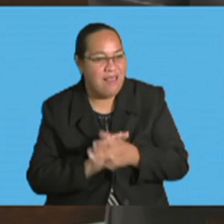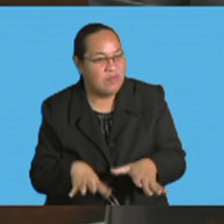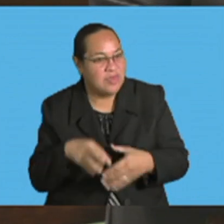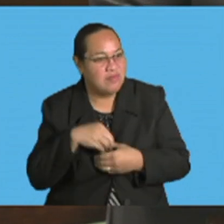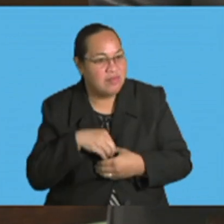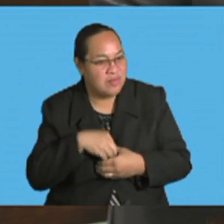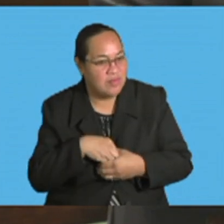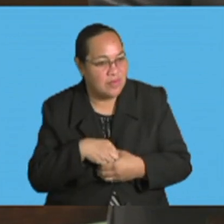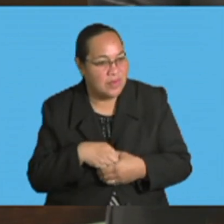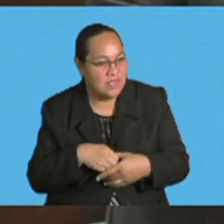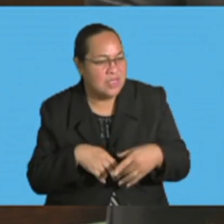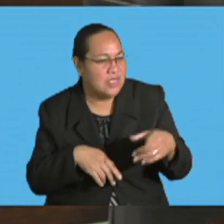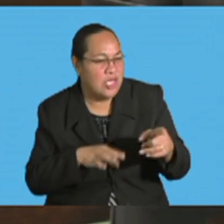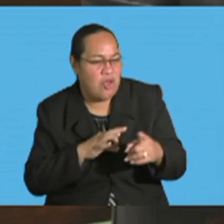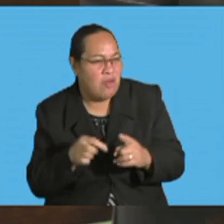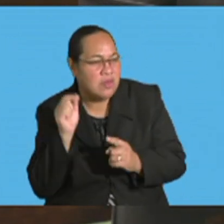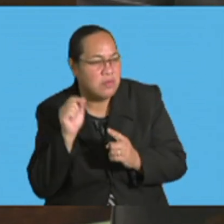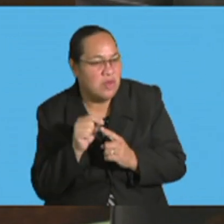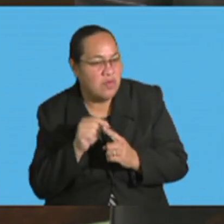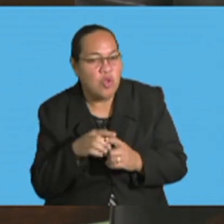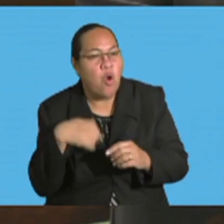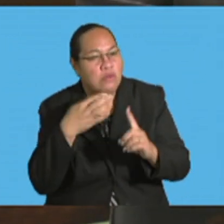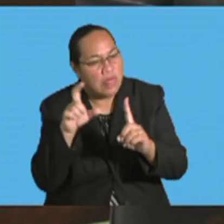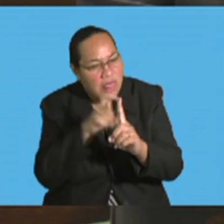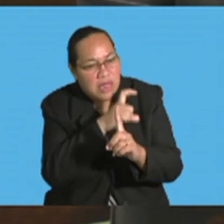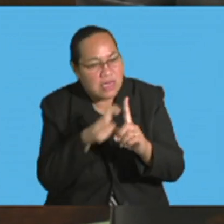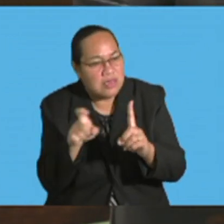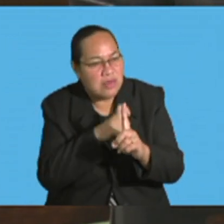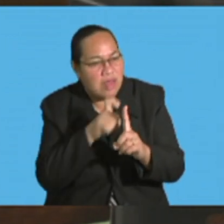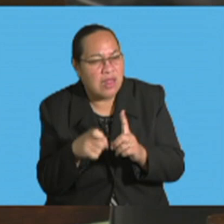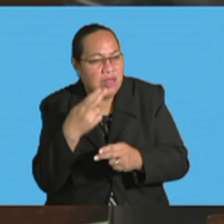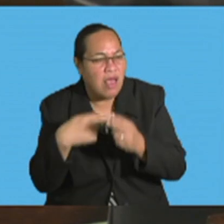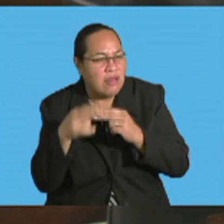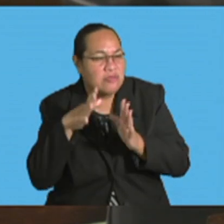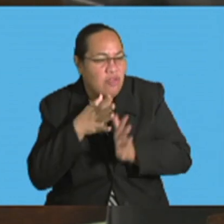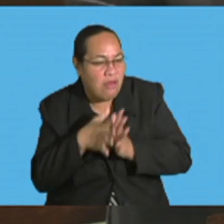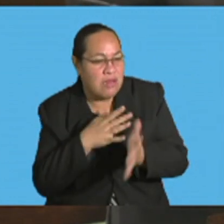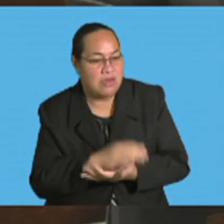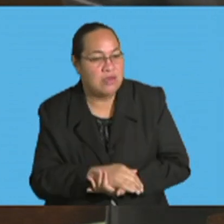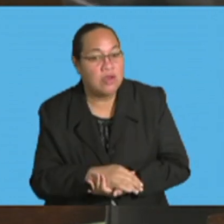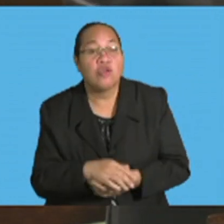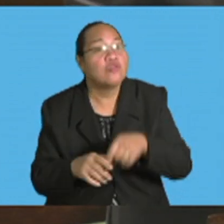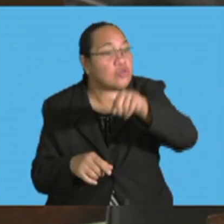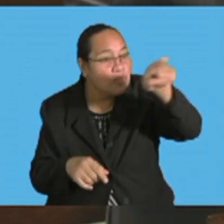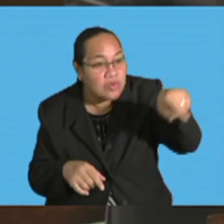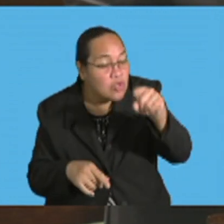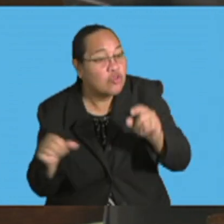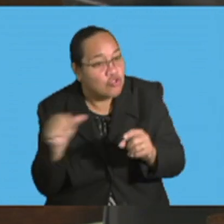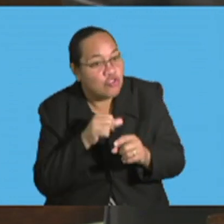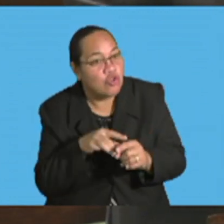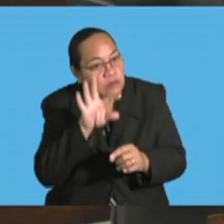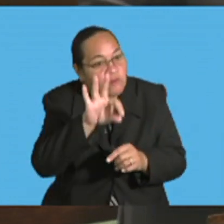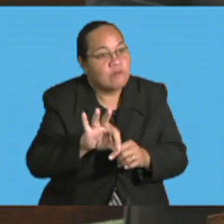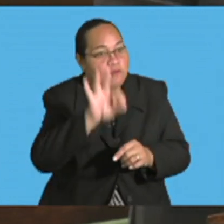ambiguous and unspecific criticism on meaningless rhetoric. You must name Mbulitabo, and